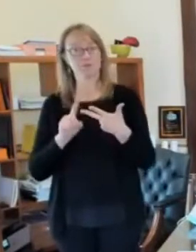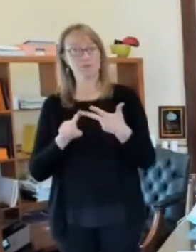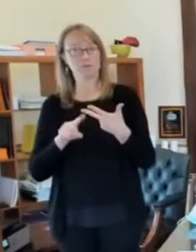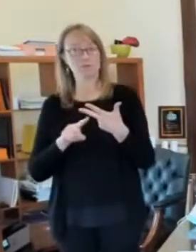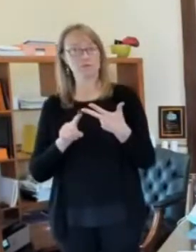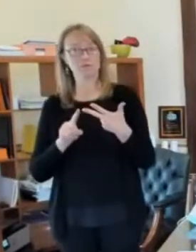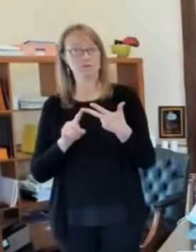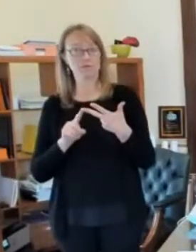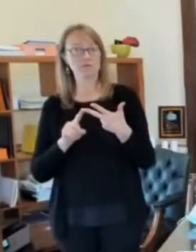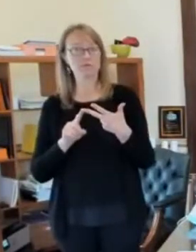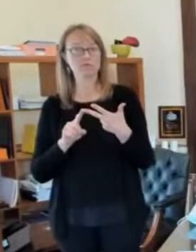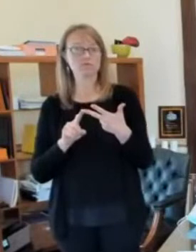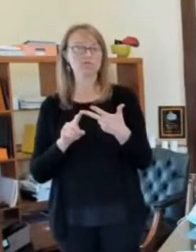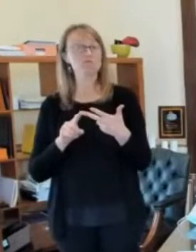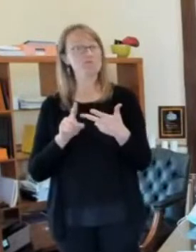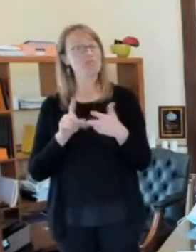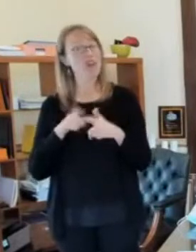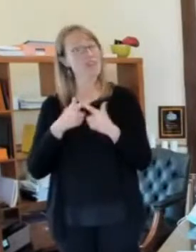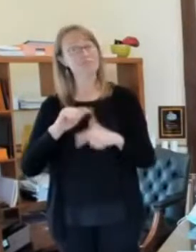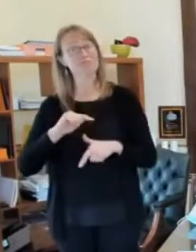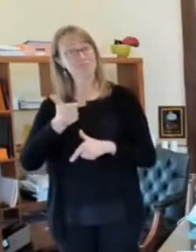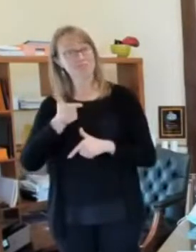And then we'll take your questions.